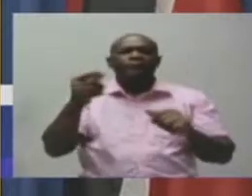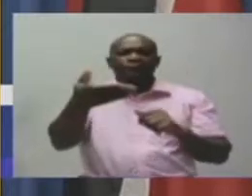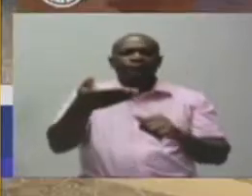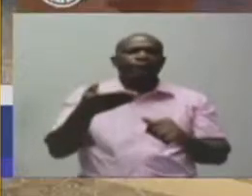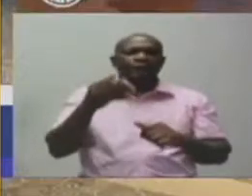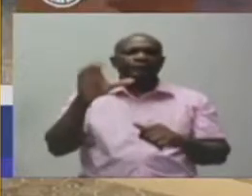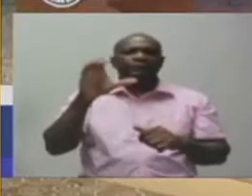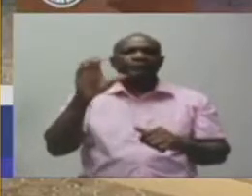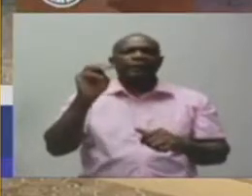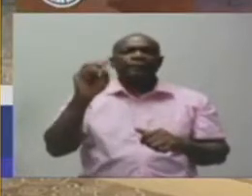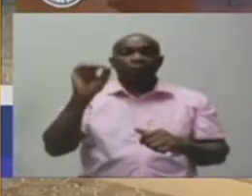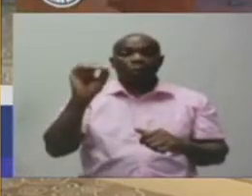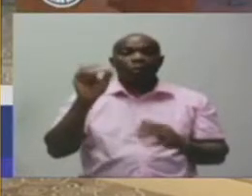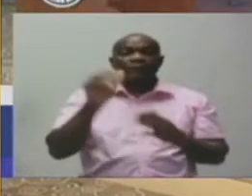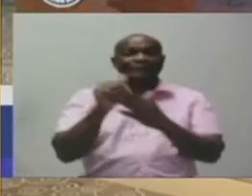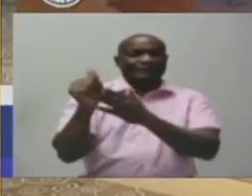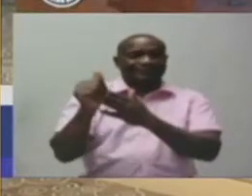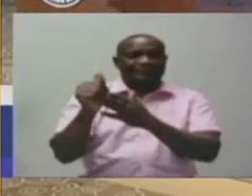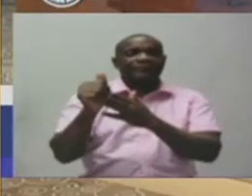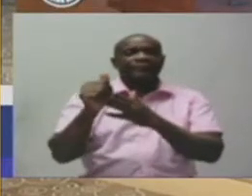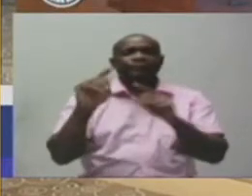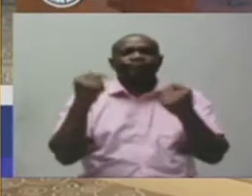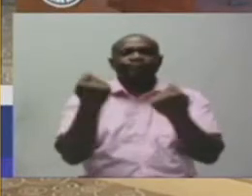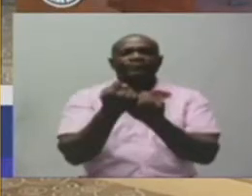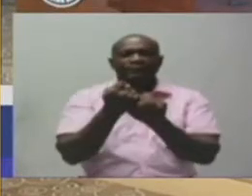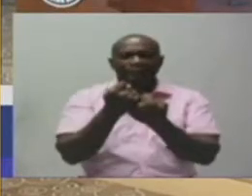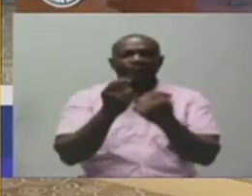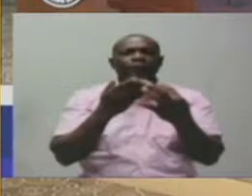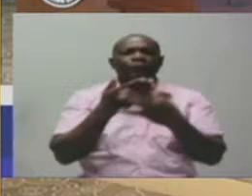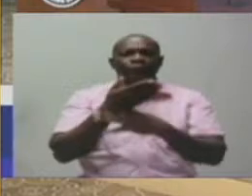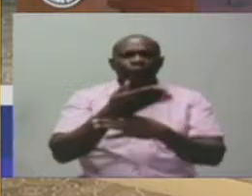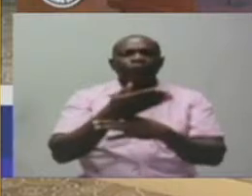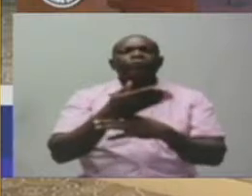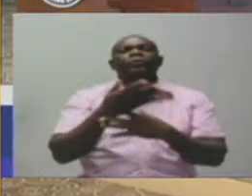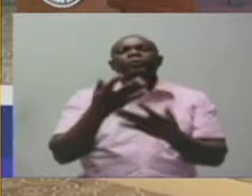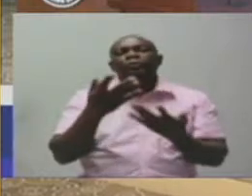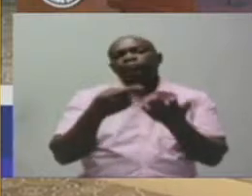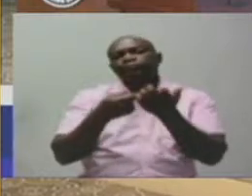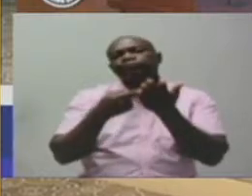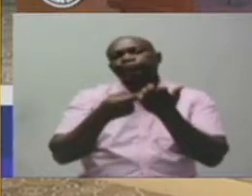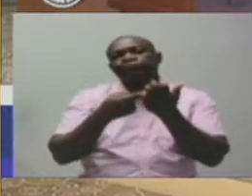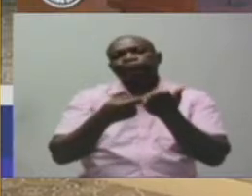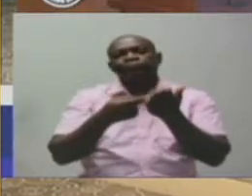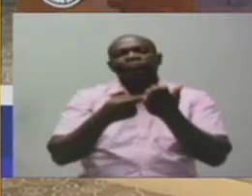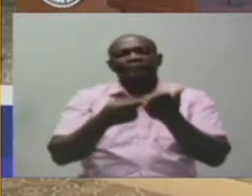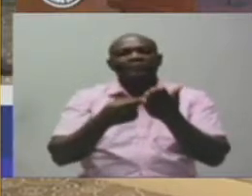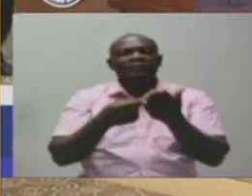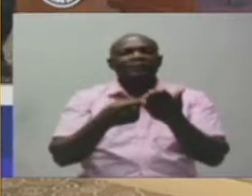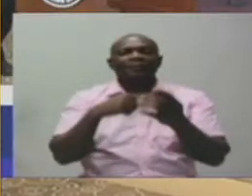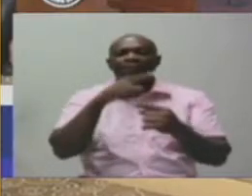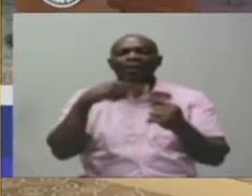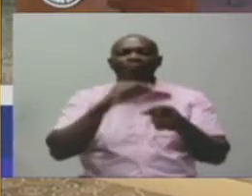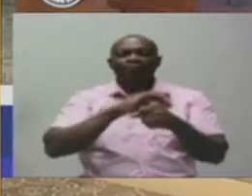through the presentation of our COVID response data at this time.